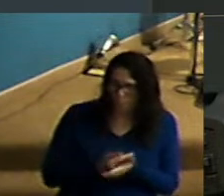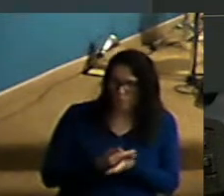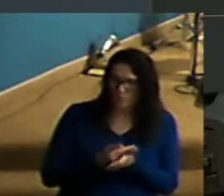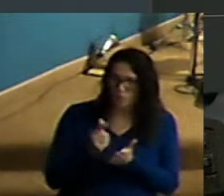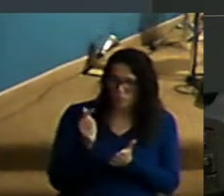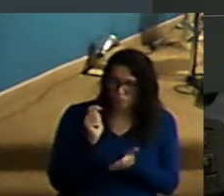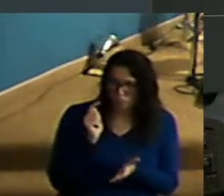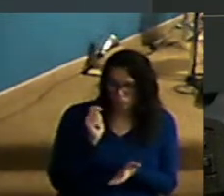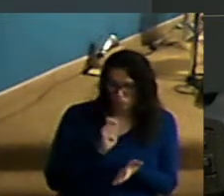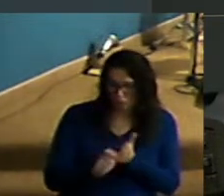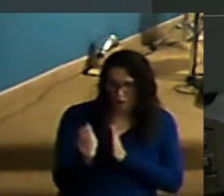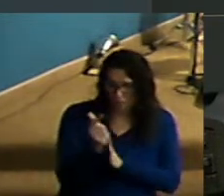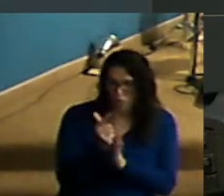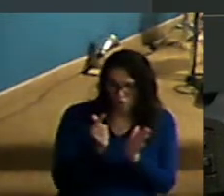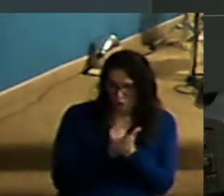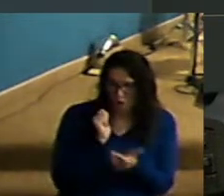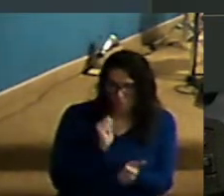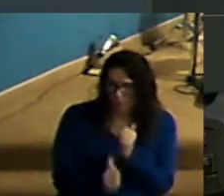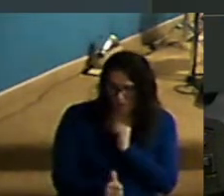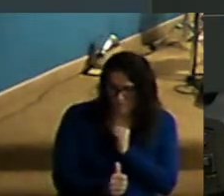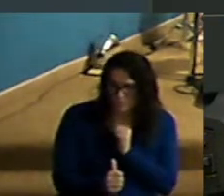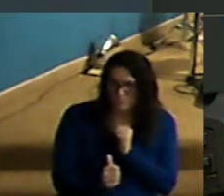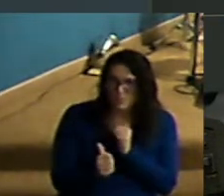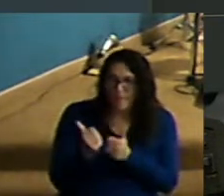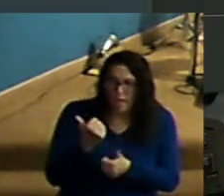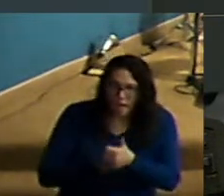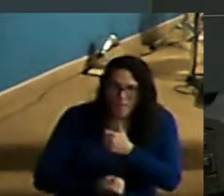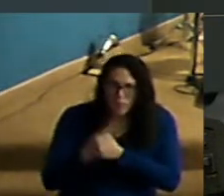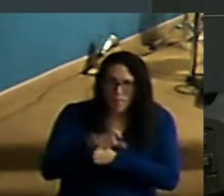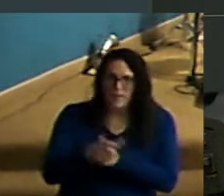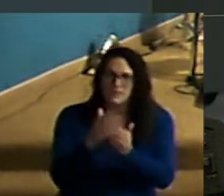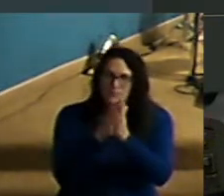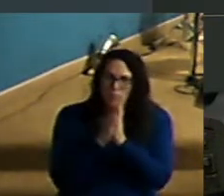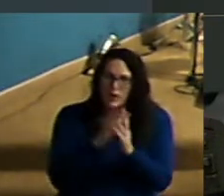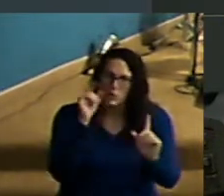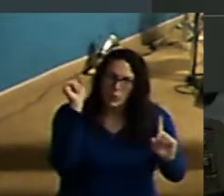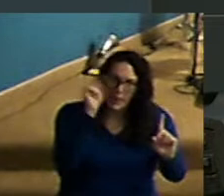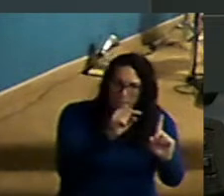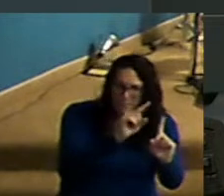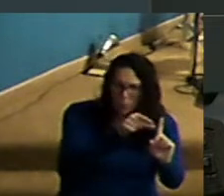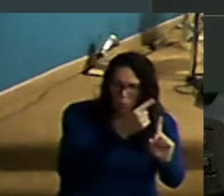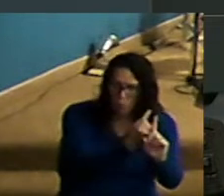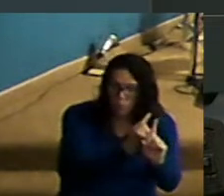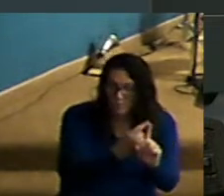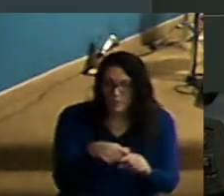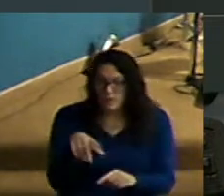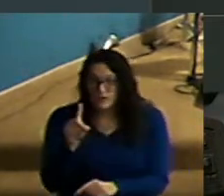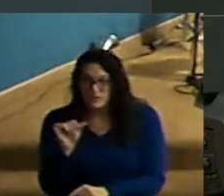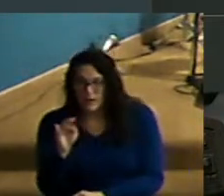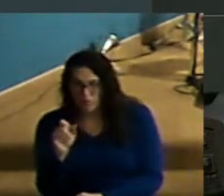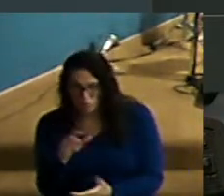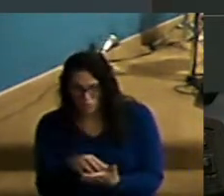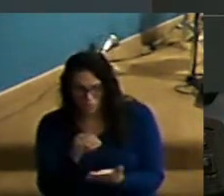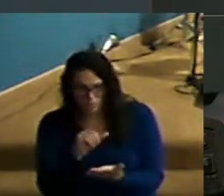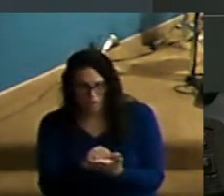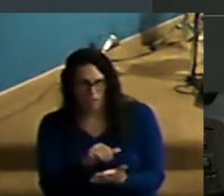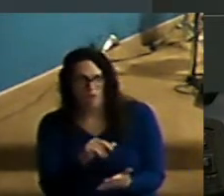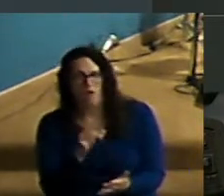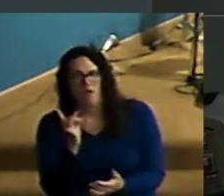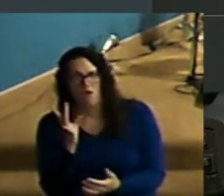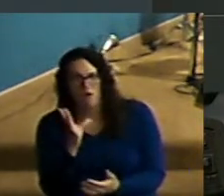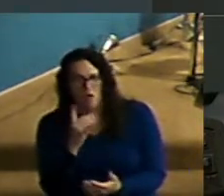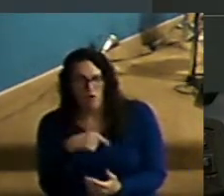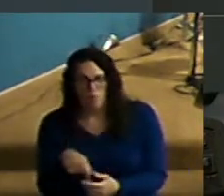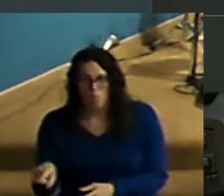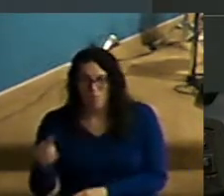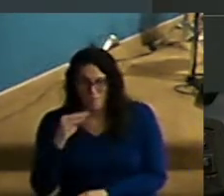this is verse 10 and 11, when Daniel learned that the decree had been published, he went home to his